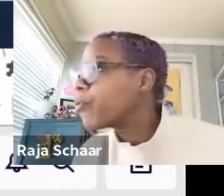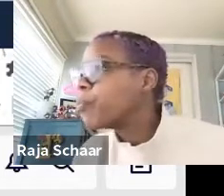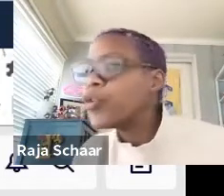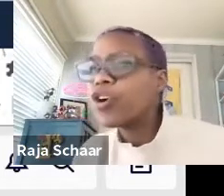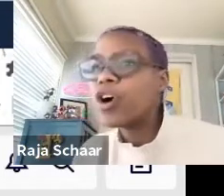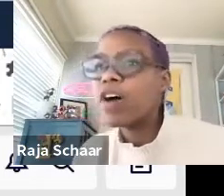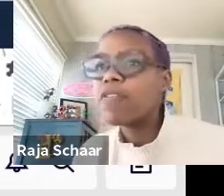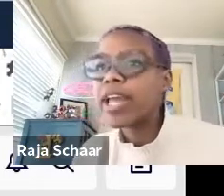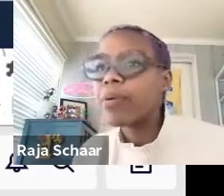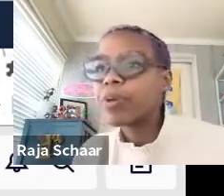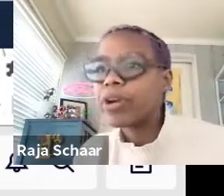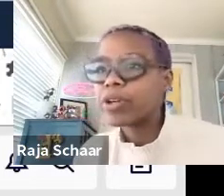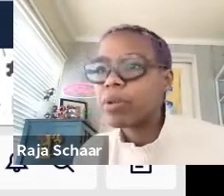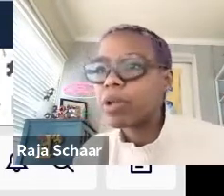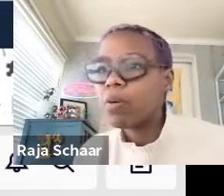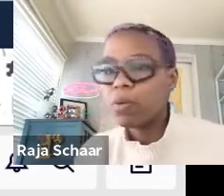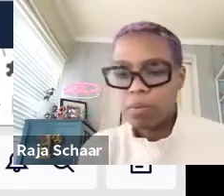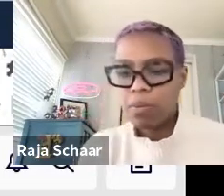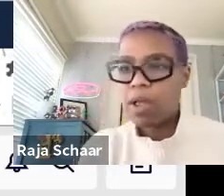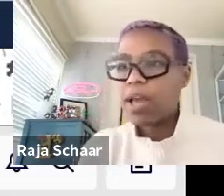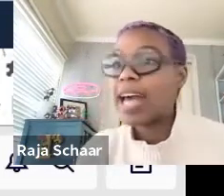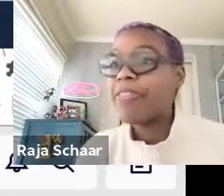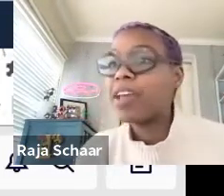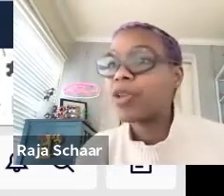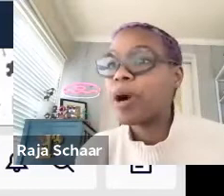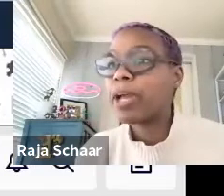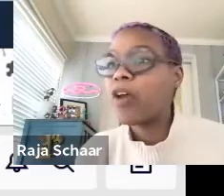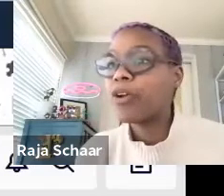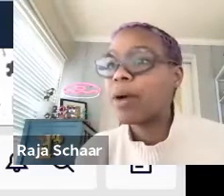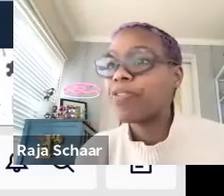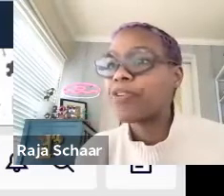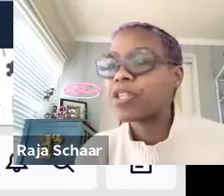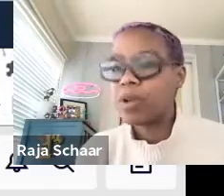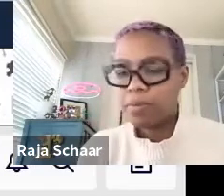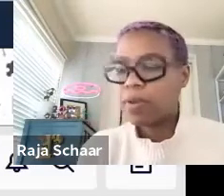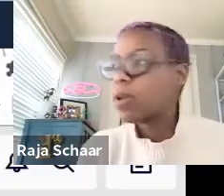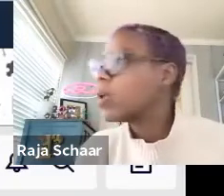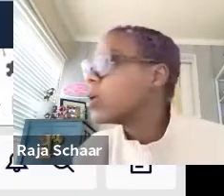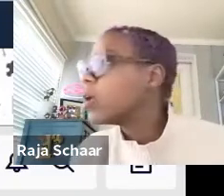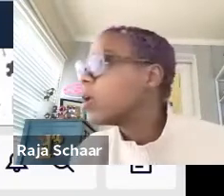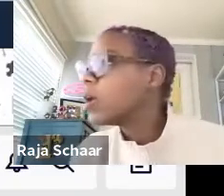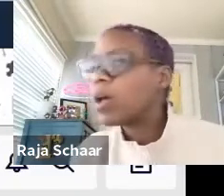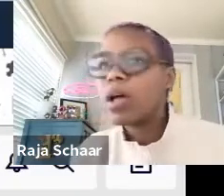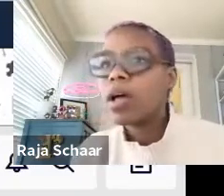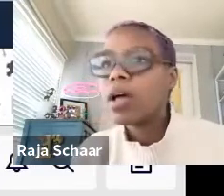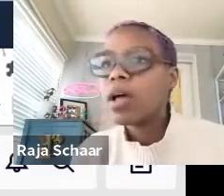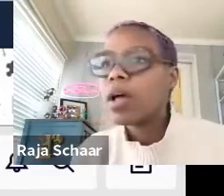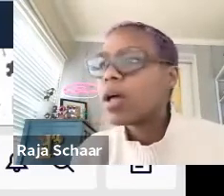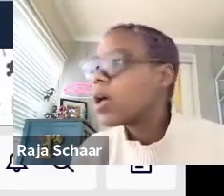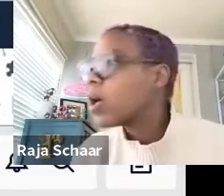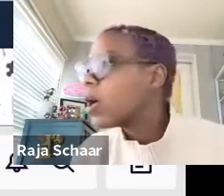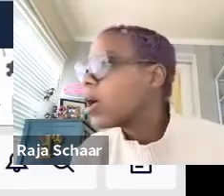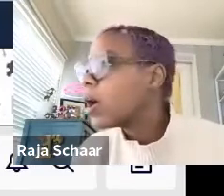Got removal of language barriers. Hold on. Oh, hold on. Is that end of the public health or is that one for this one?